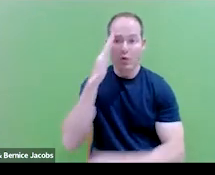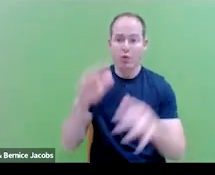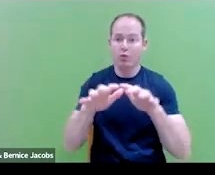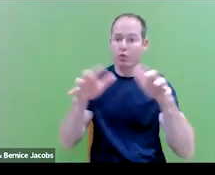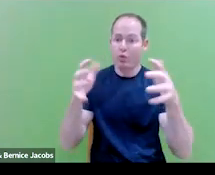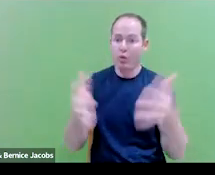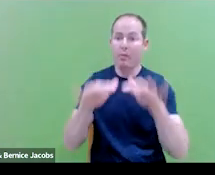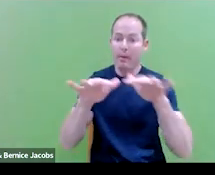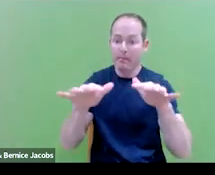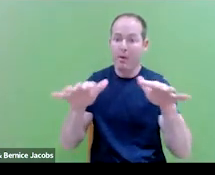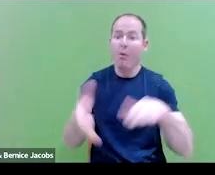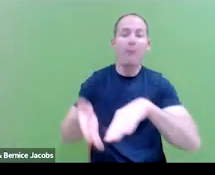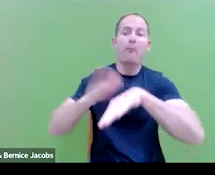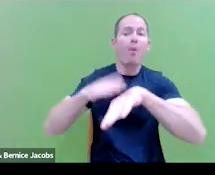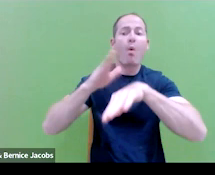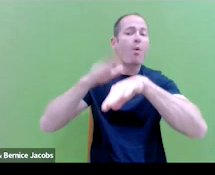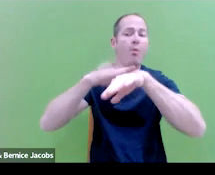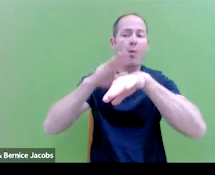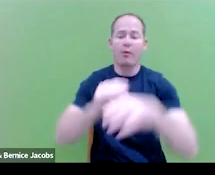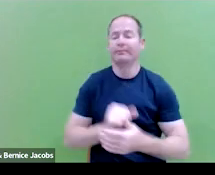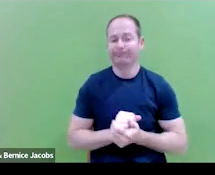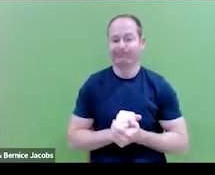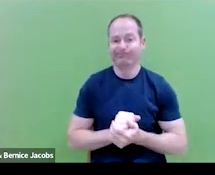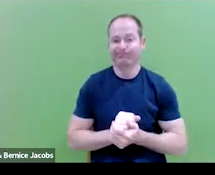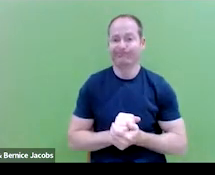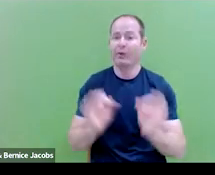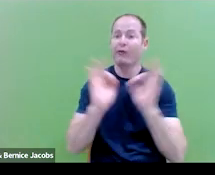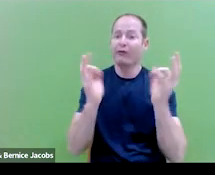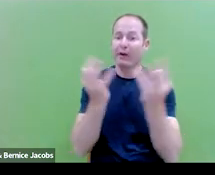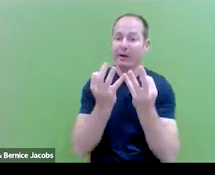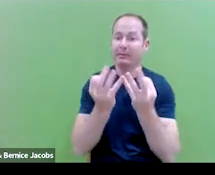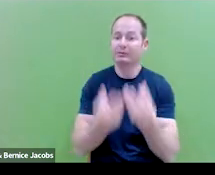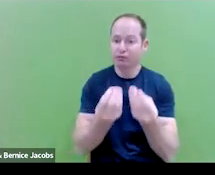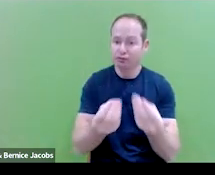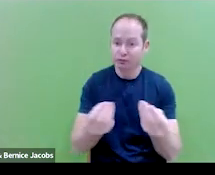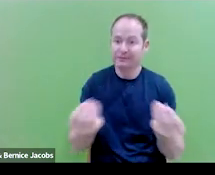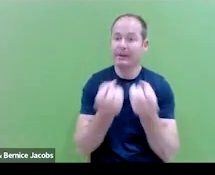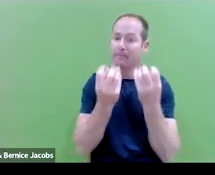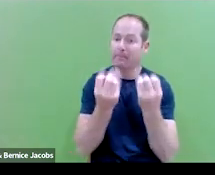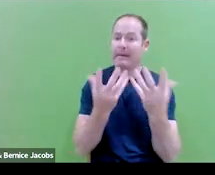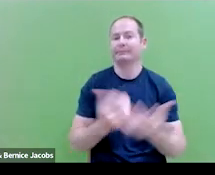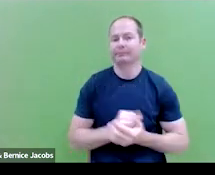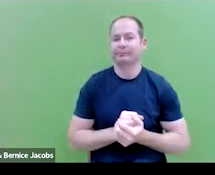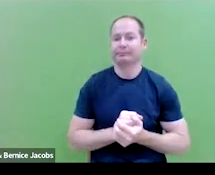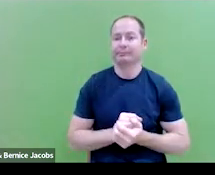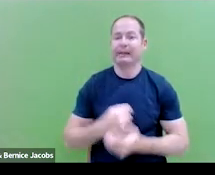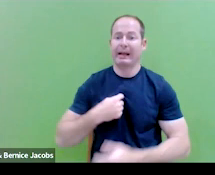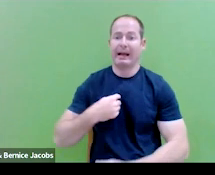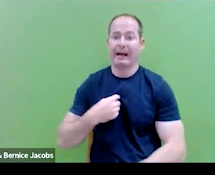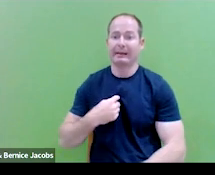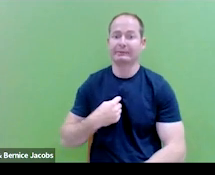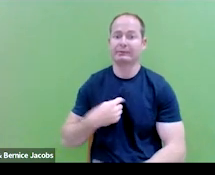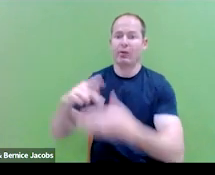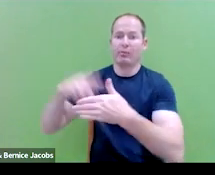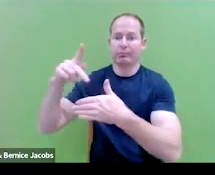is increasing. We also have families with large number of children in some contexts. I did a project in South Sudan in the beginning